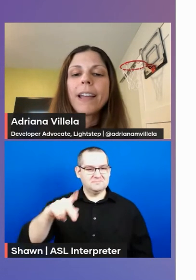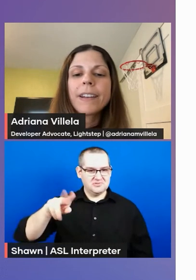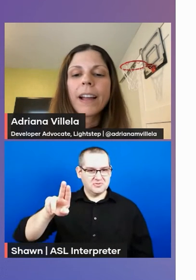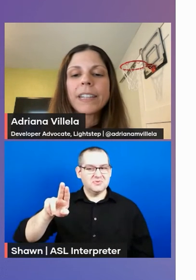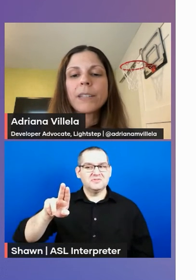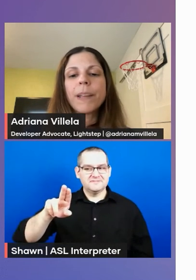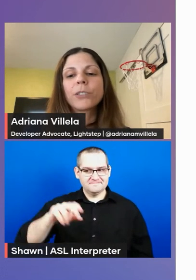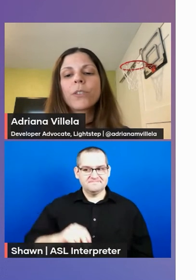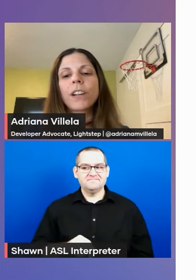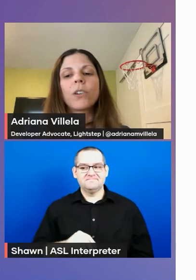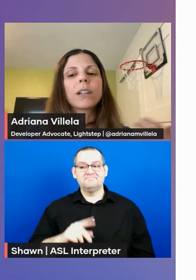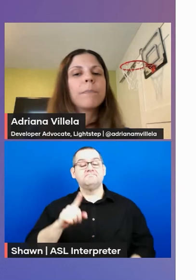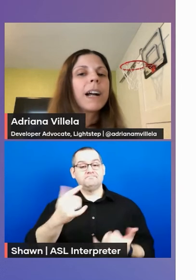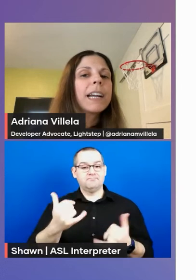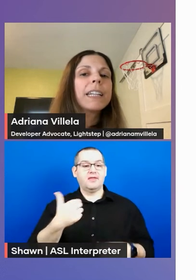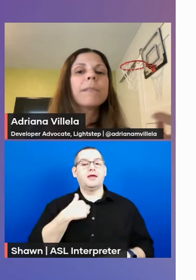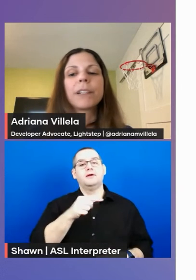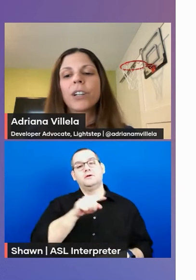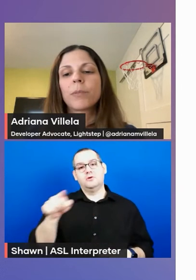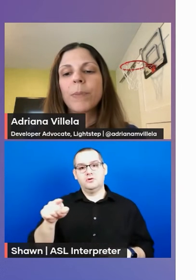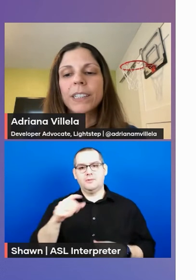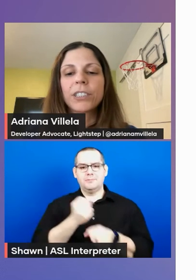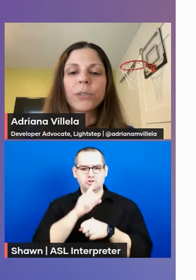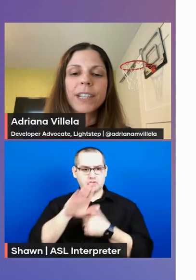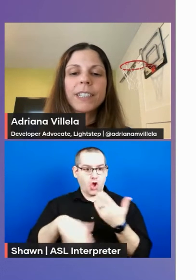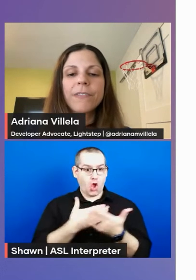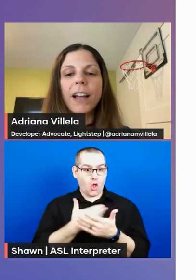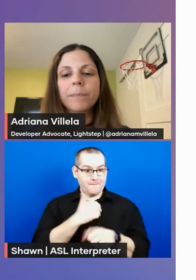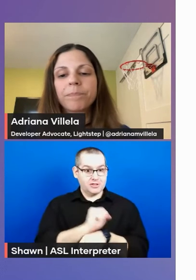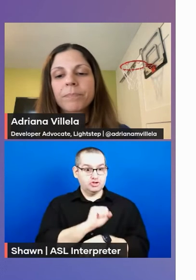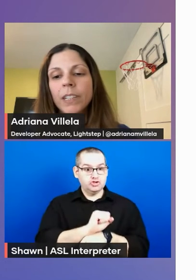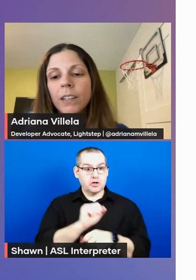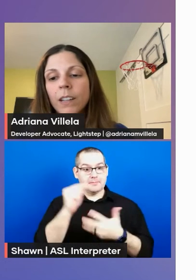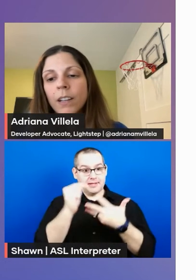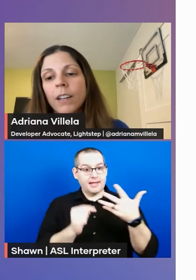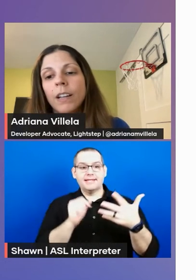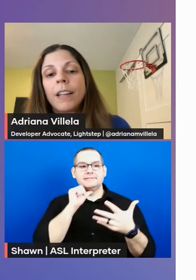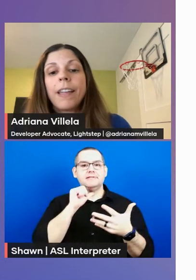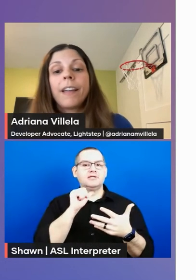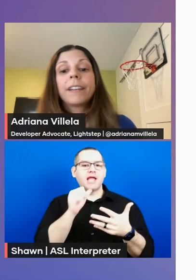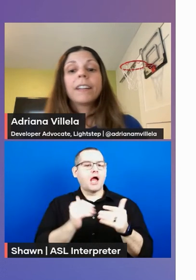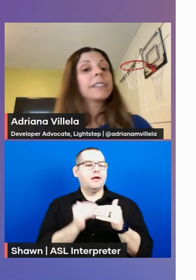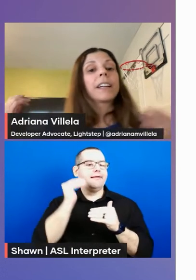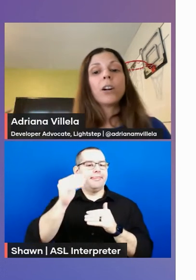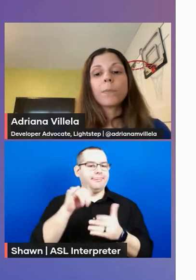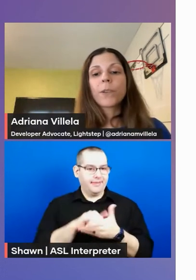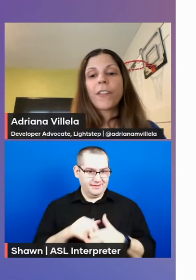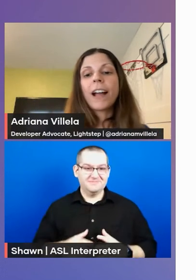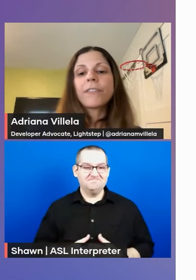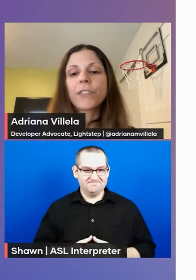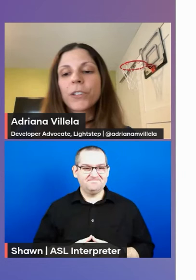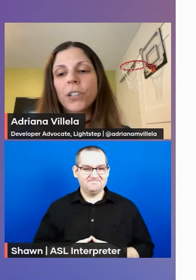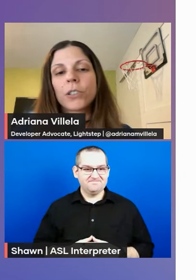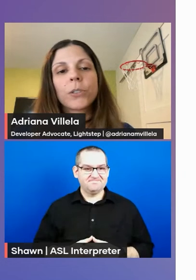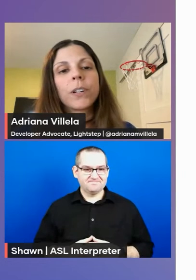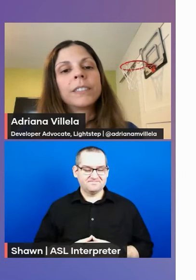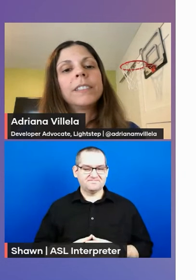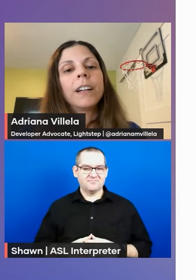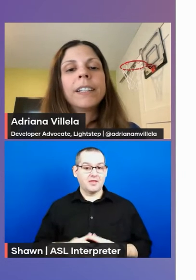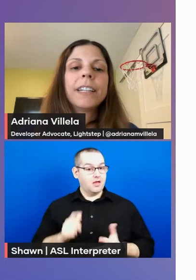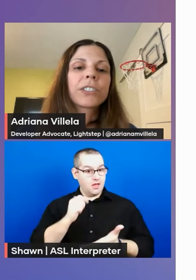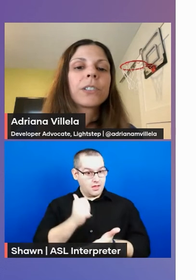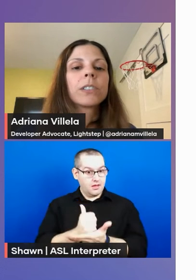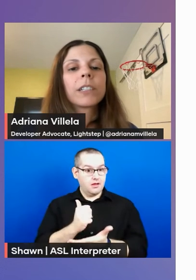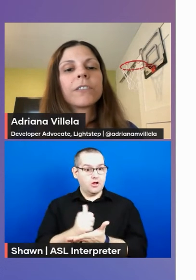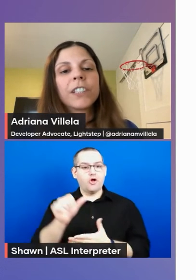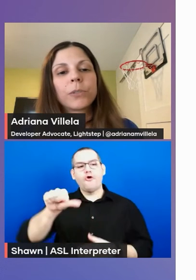So again, I need to make sure that all combined, my job specs don't exceed that. And to help with that, there's also